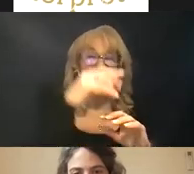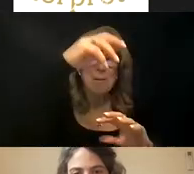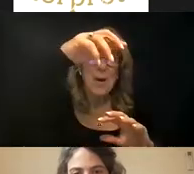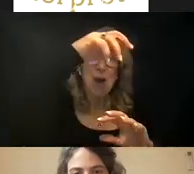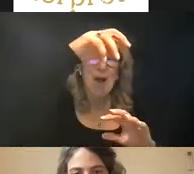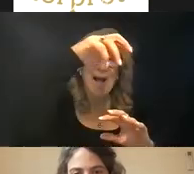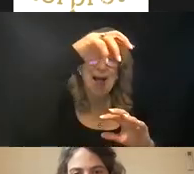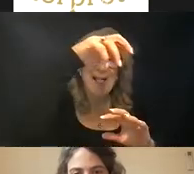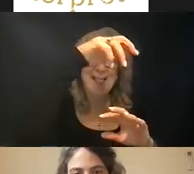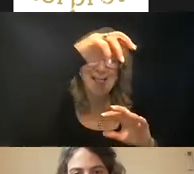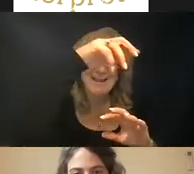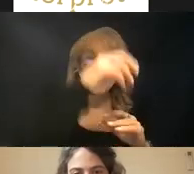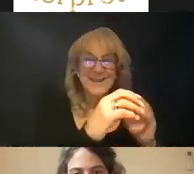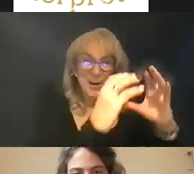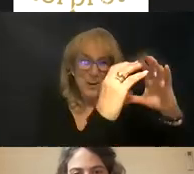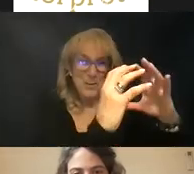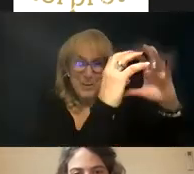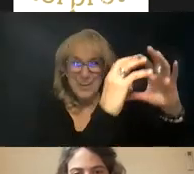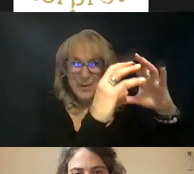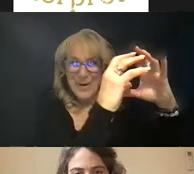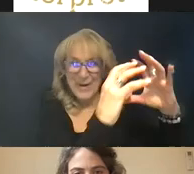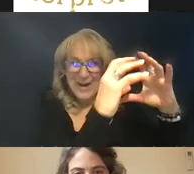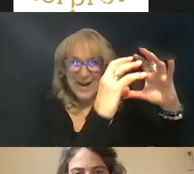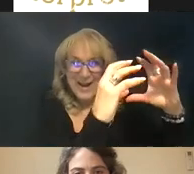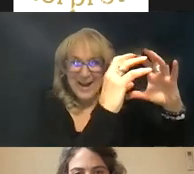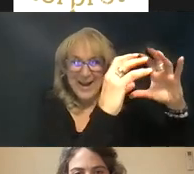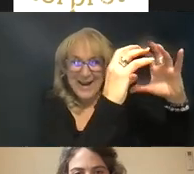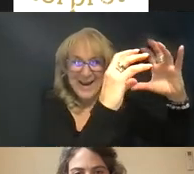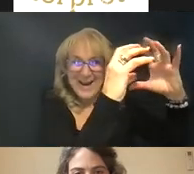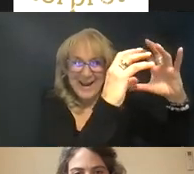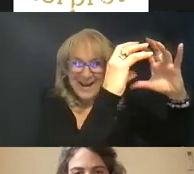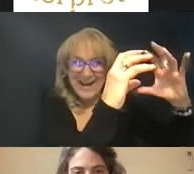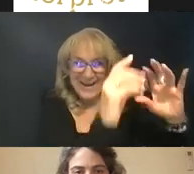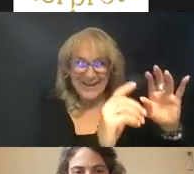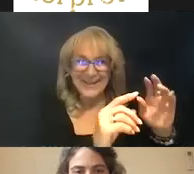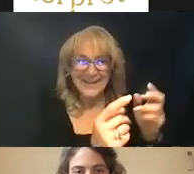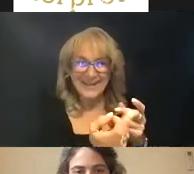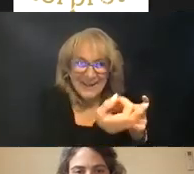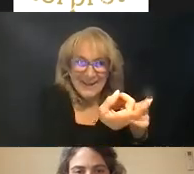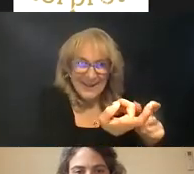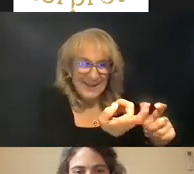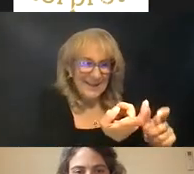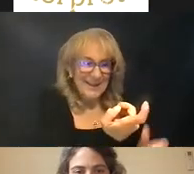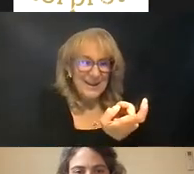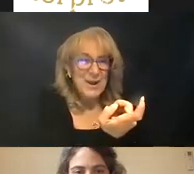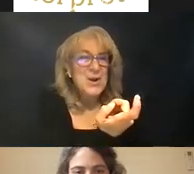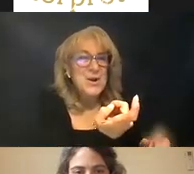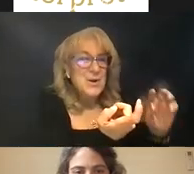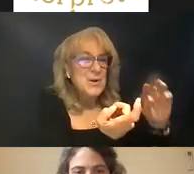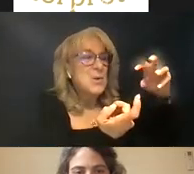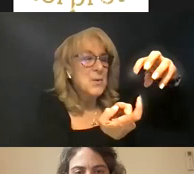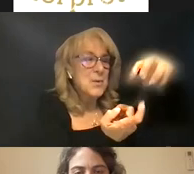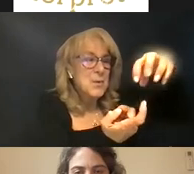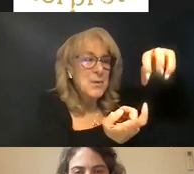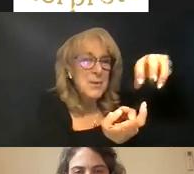So it looks like I'm blowing and the ping pong ball is sitting on a column of air. But is there something